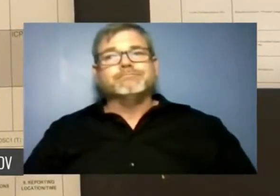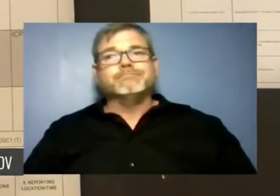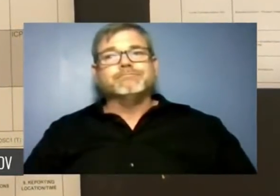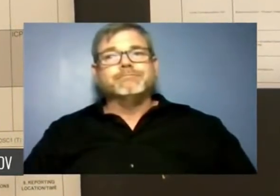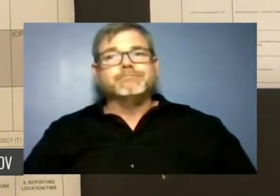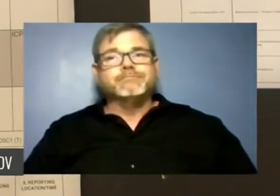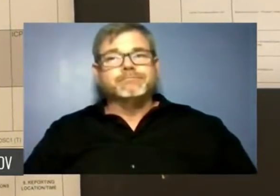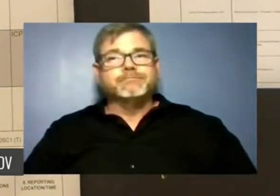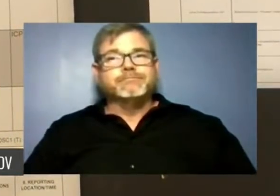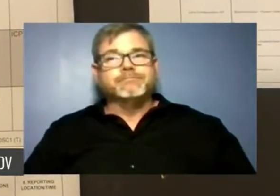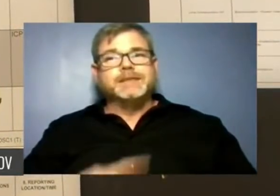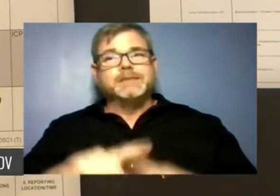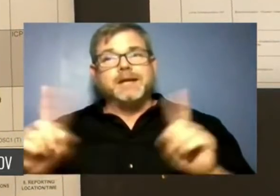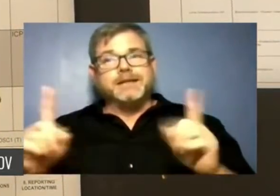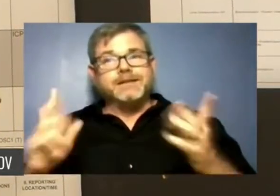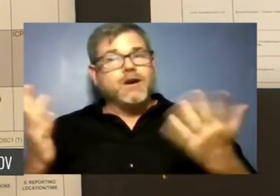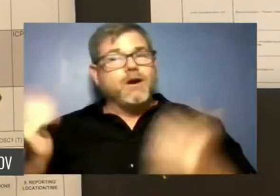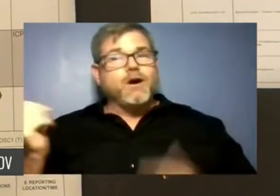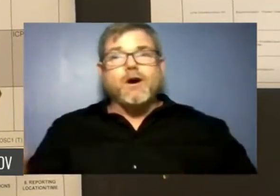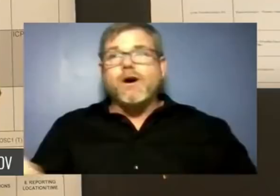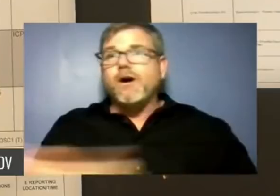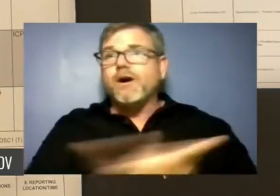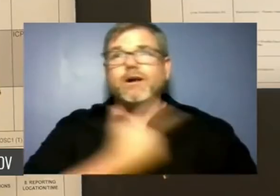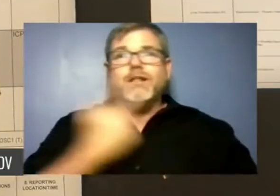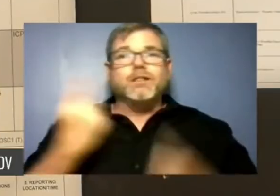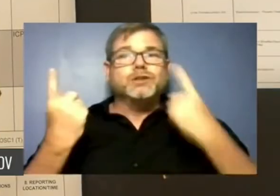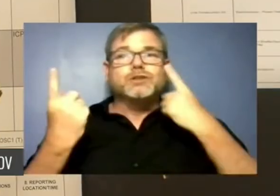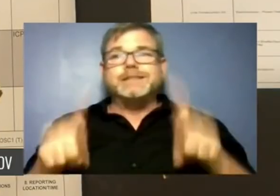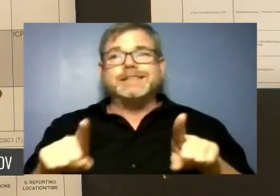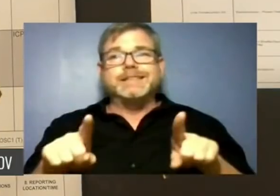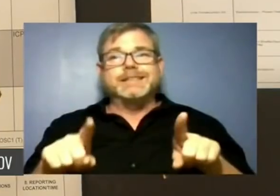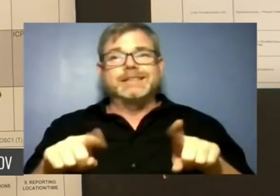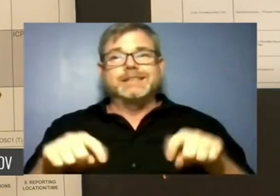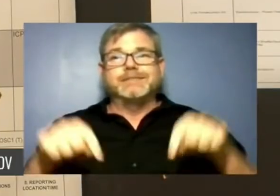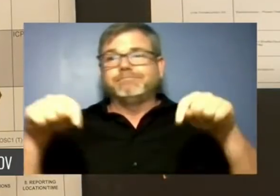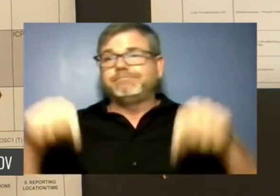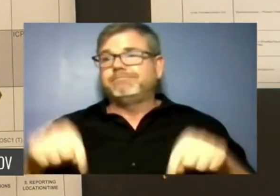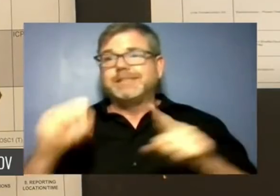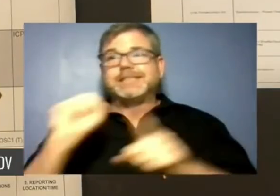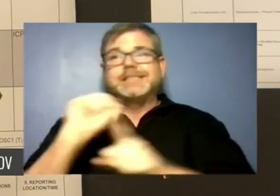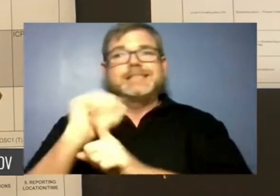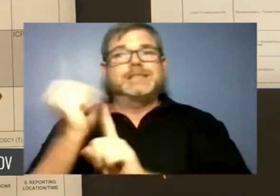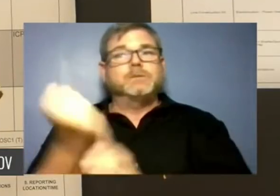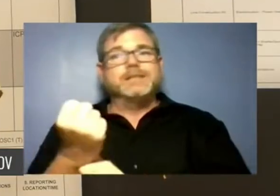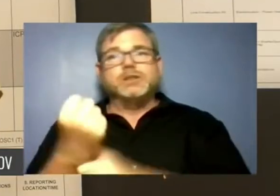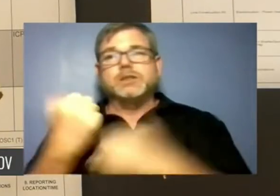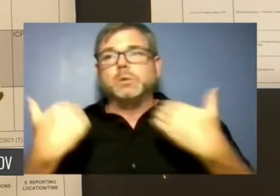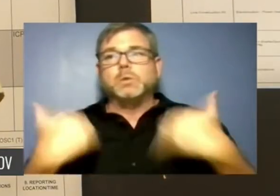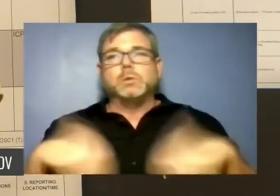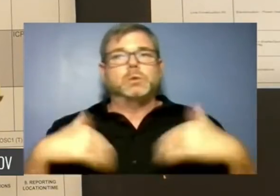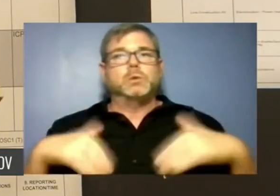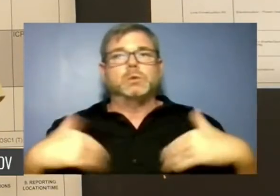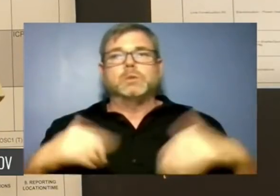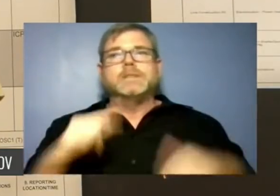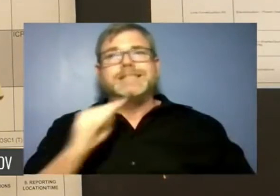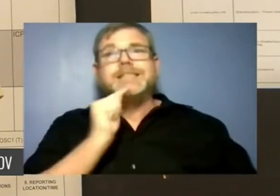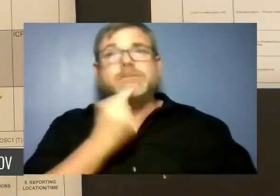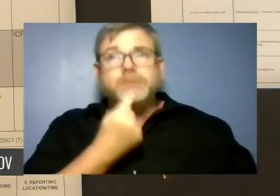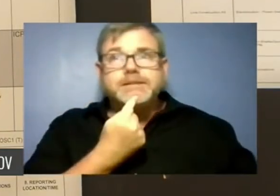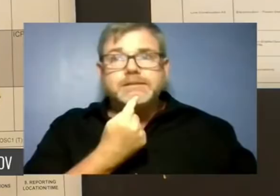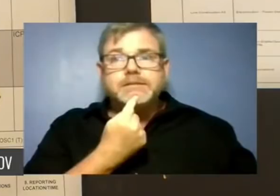can all agree the conditions out there are just really dangerous right now. And we need to make sure that we're taking every action we